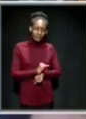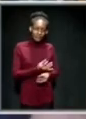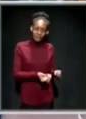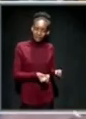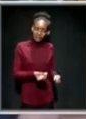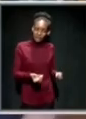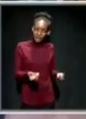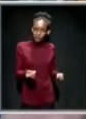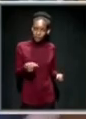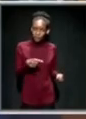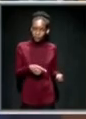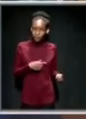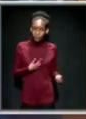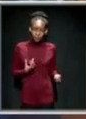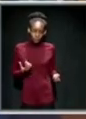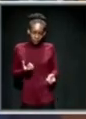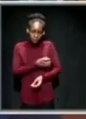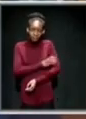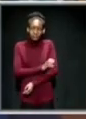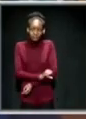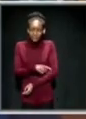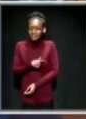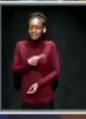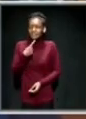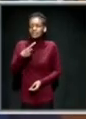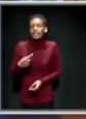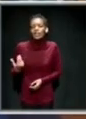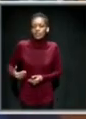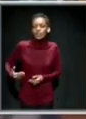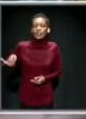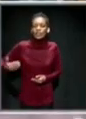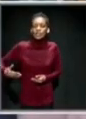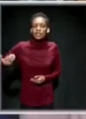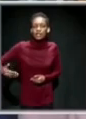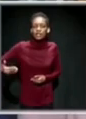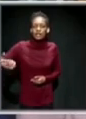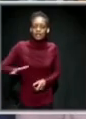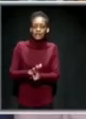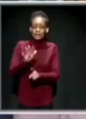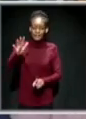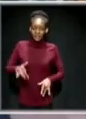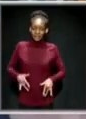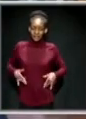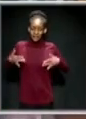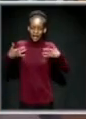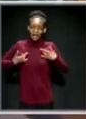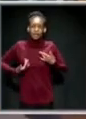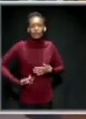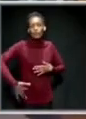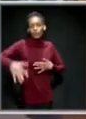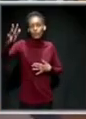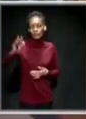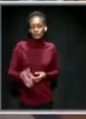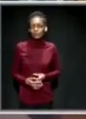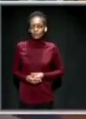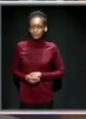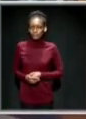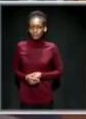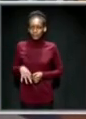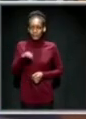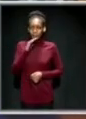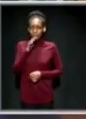said time and time again, the impact is lifelong. So it's not just the